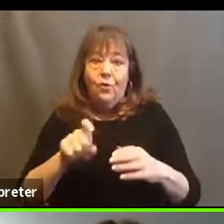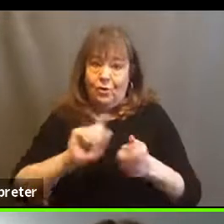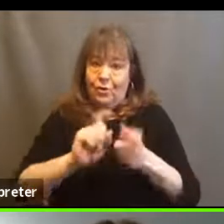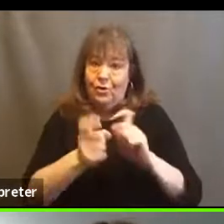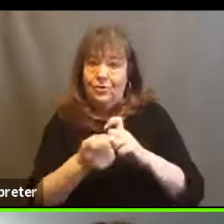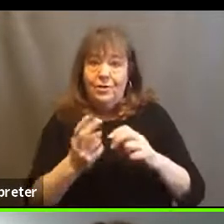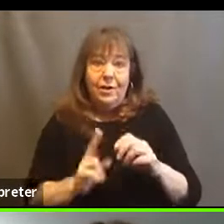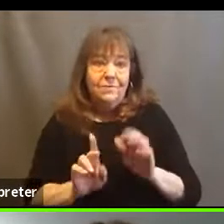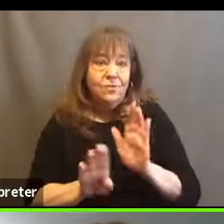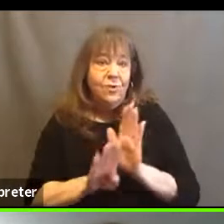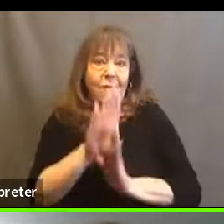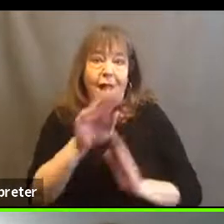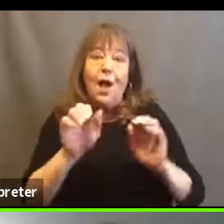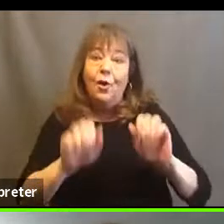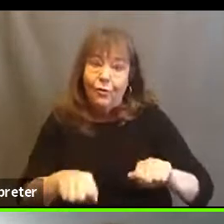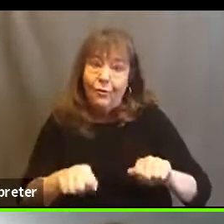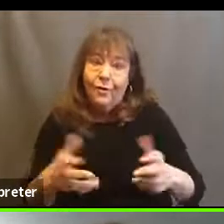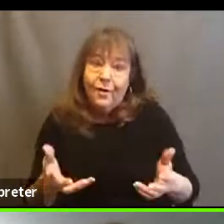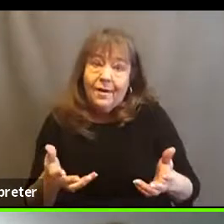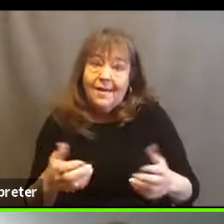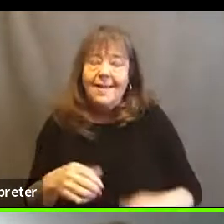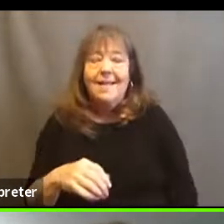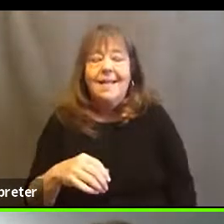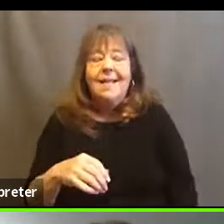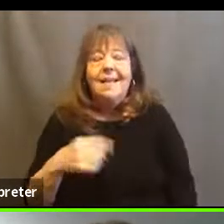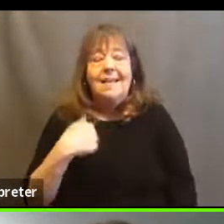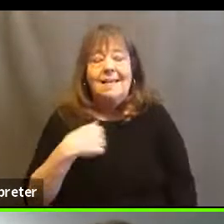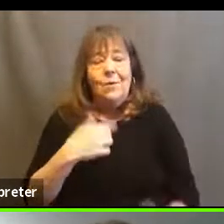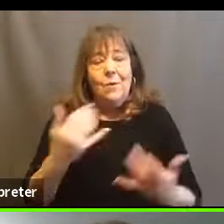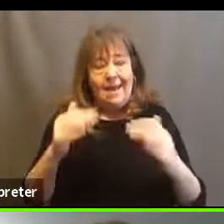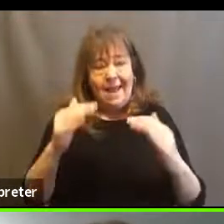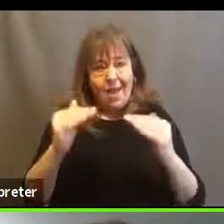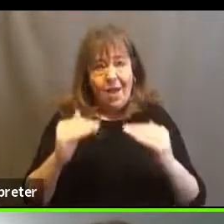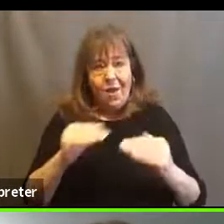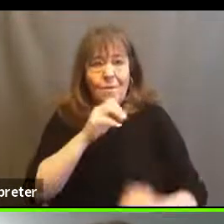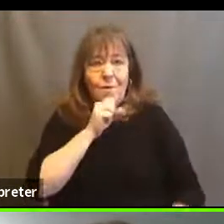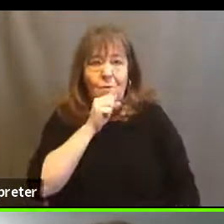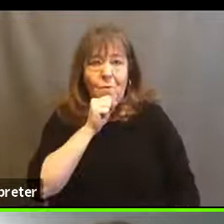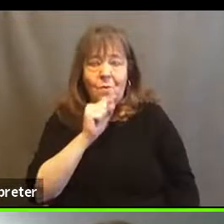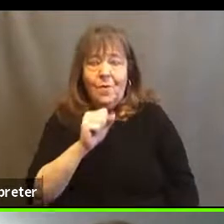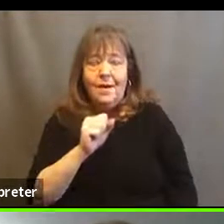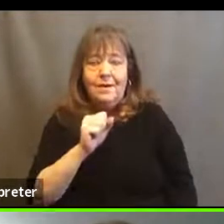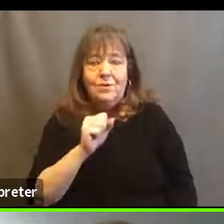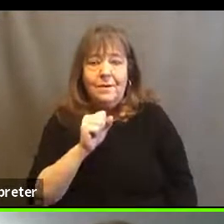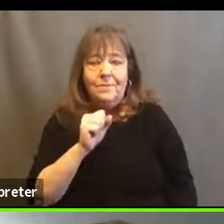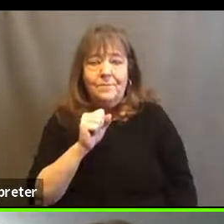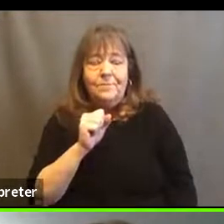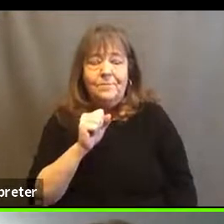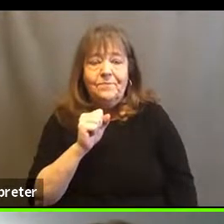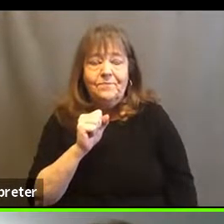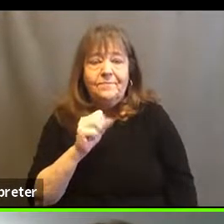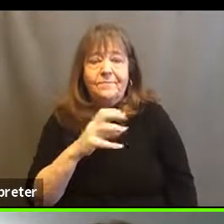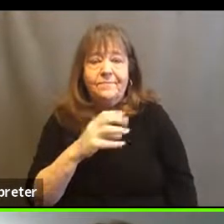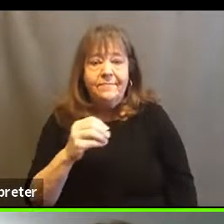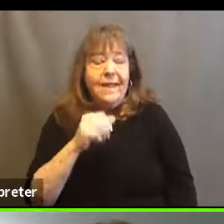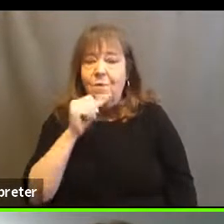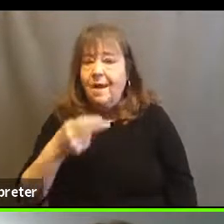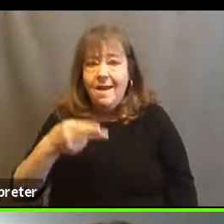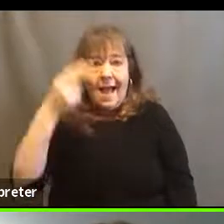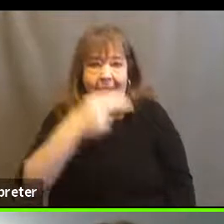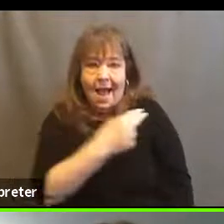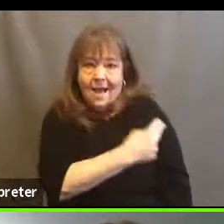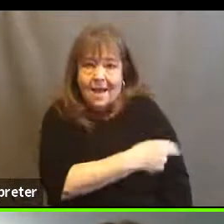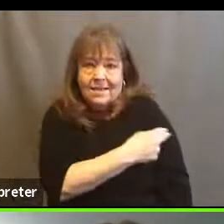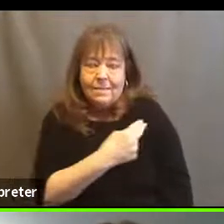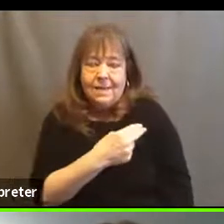low. While we have moved to the status level orange and are no longer an area of high